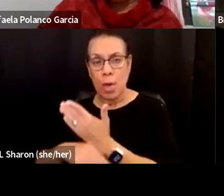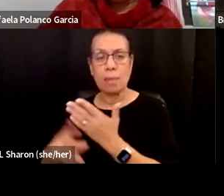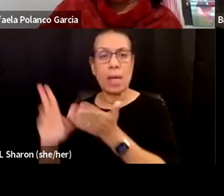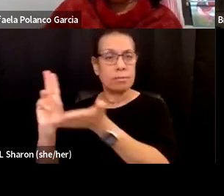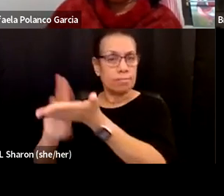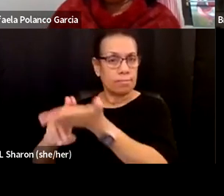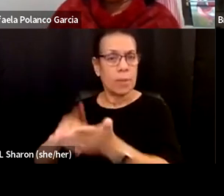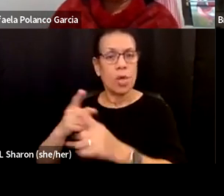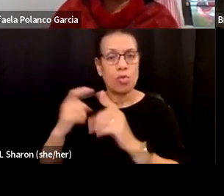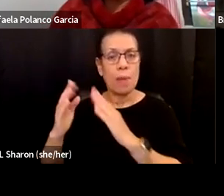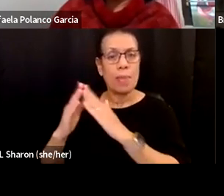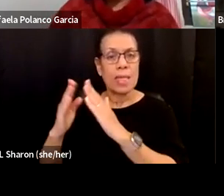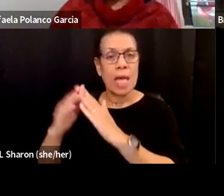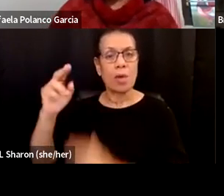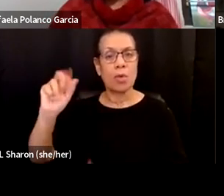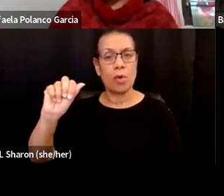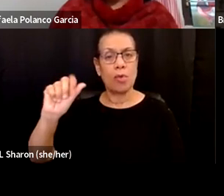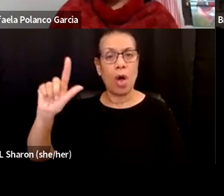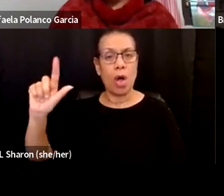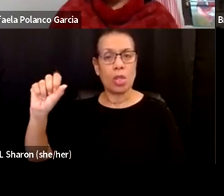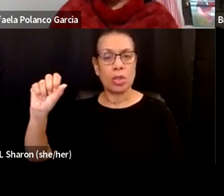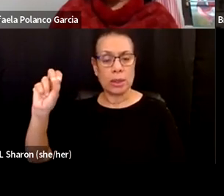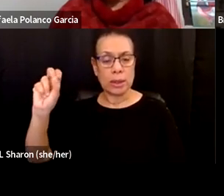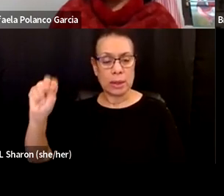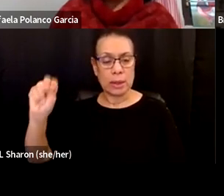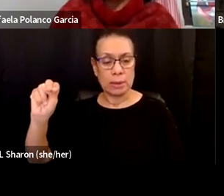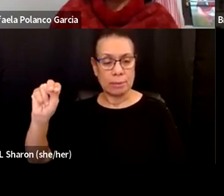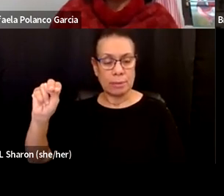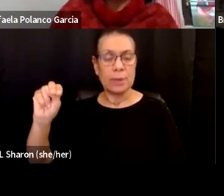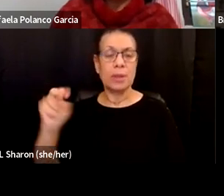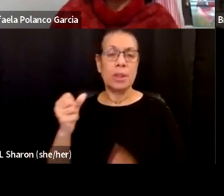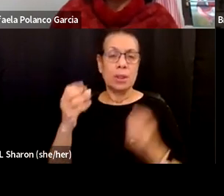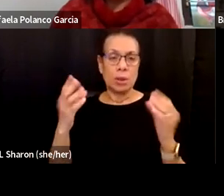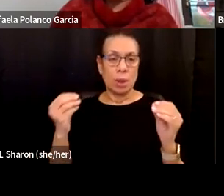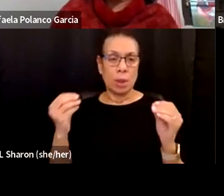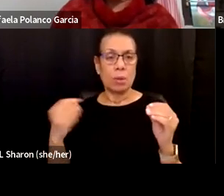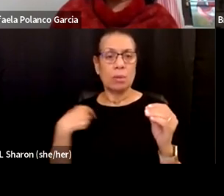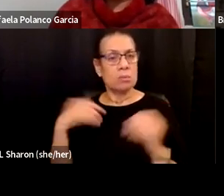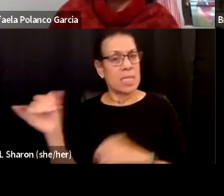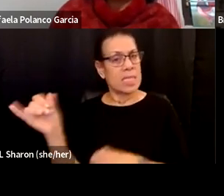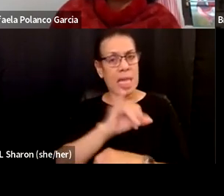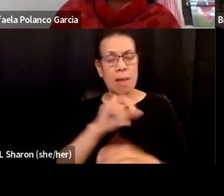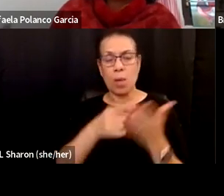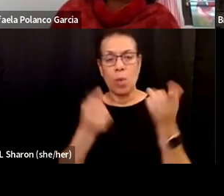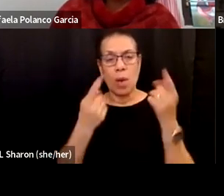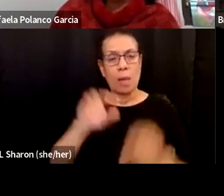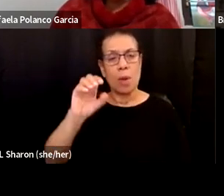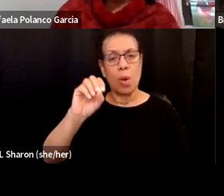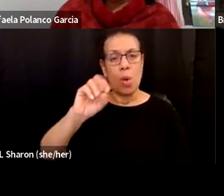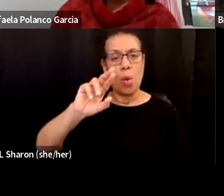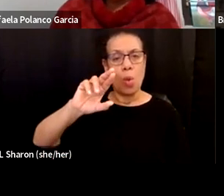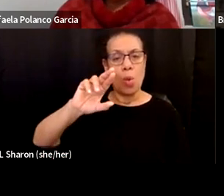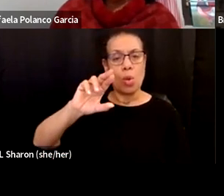from austin so um beginnings of the same thing that was happening at orchard gardens and now you go speak to the jackson man